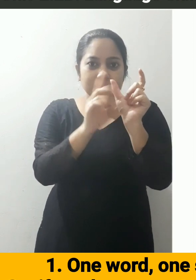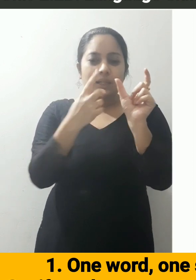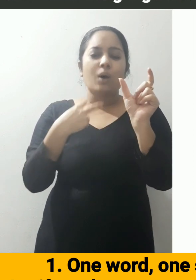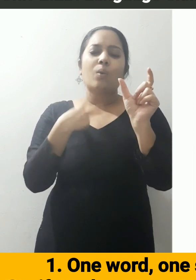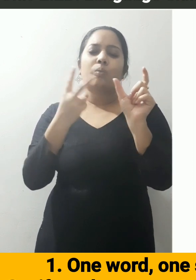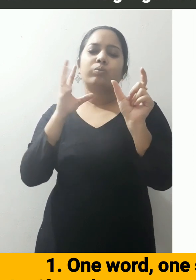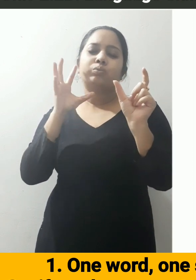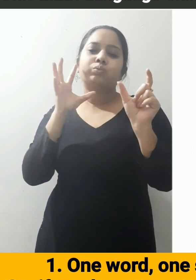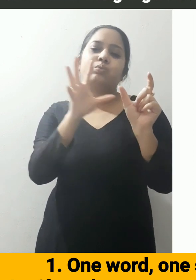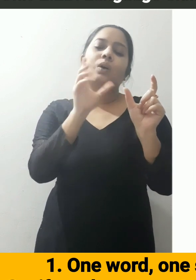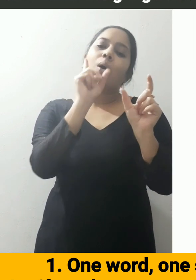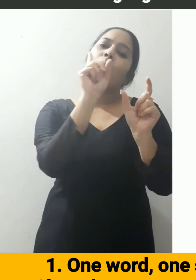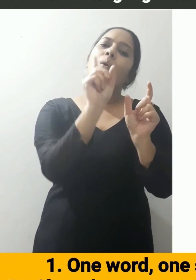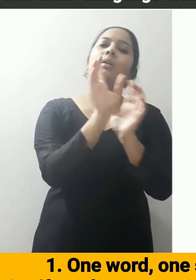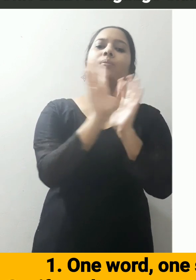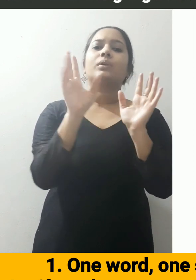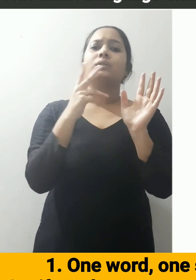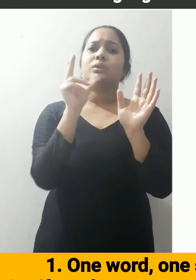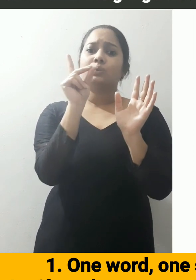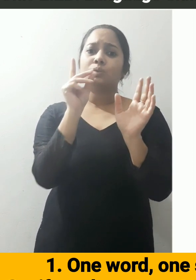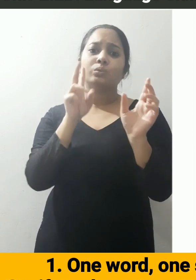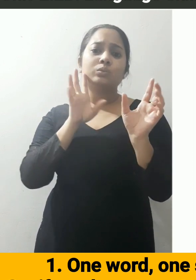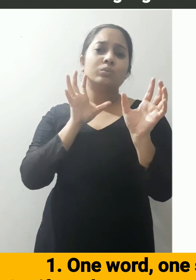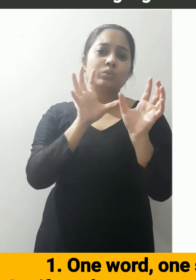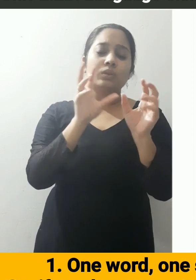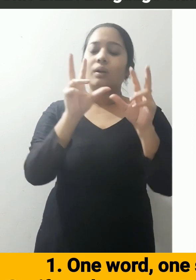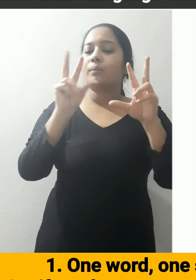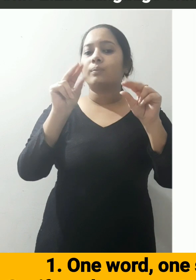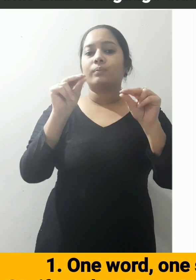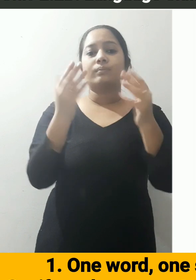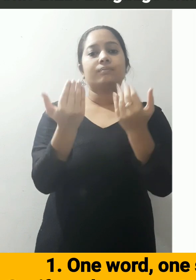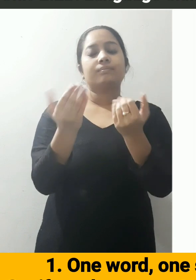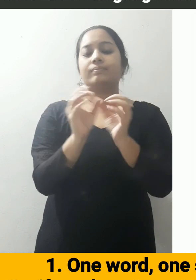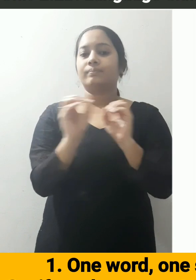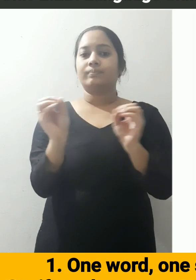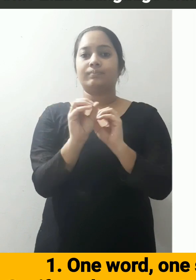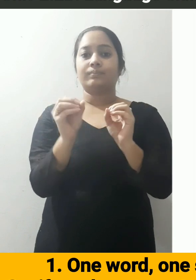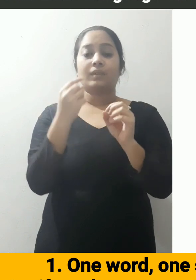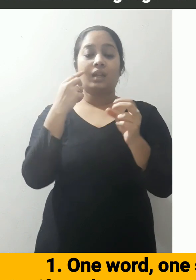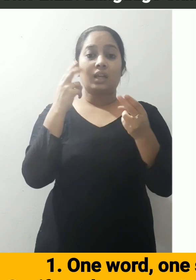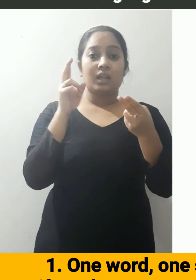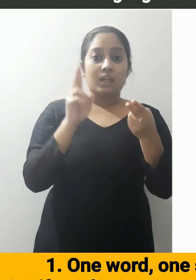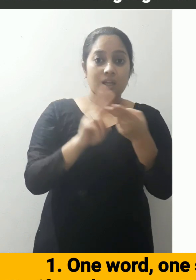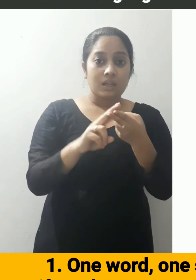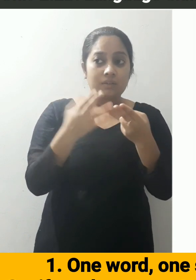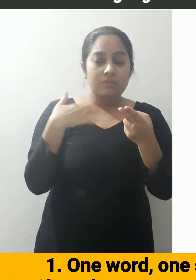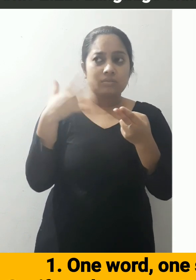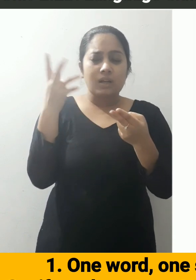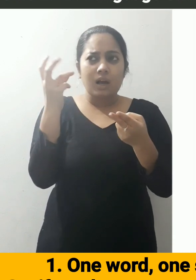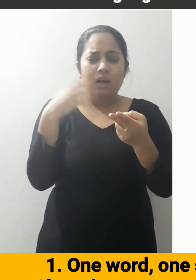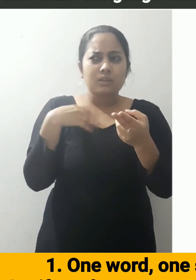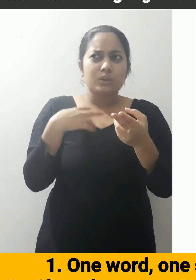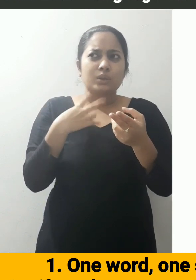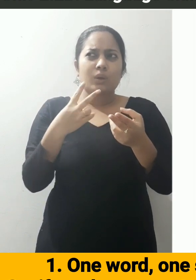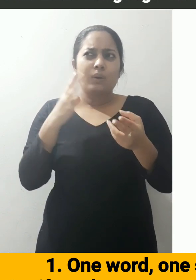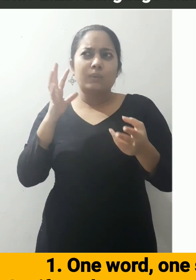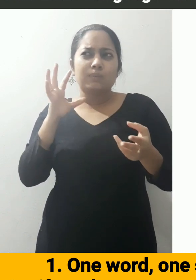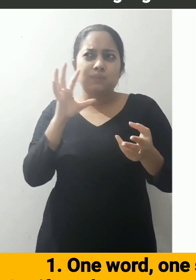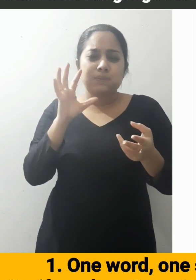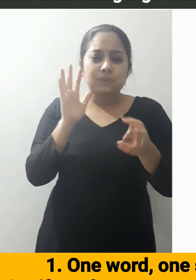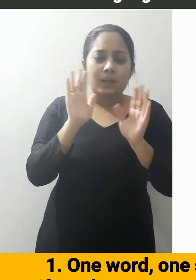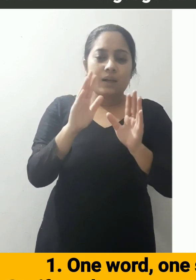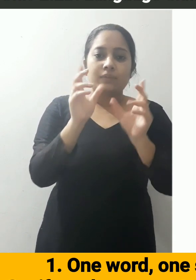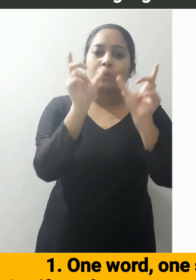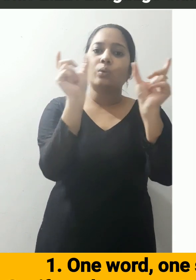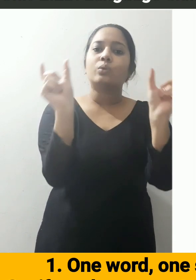word cannot have 2 stresses. So if you hear 2 stresses, you have heard 2 words,